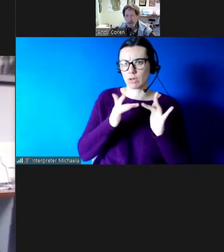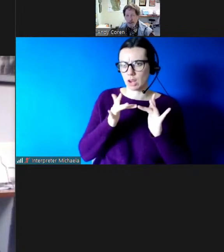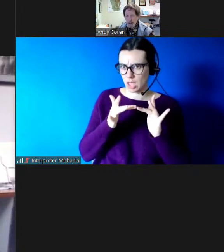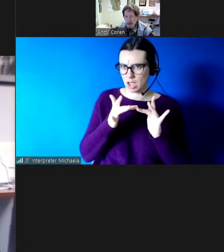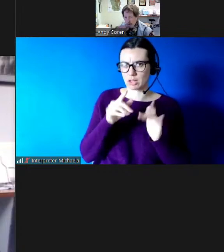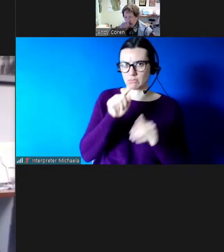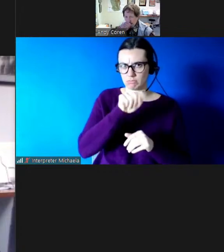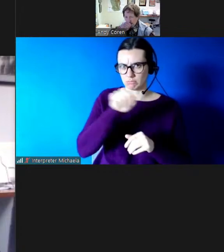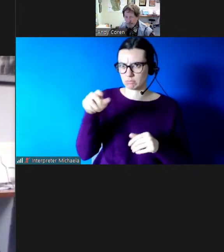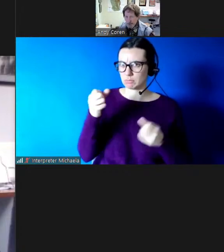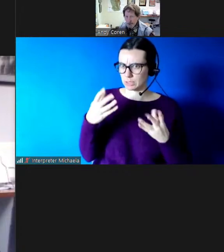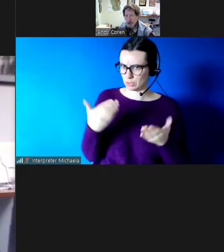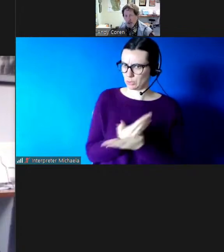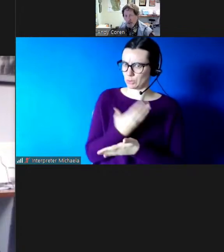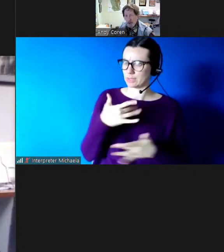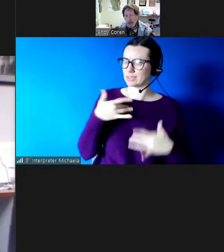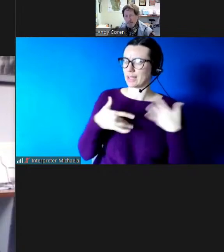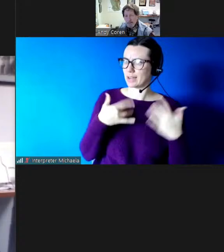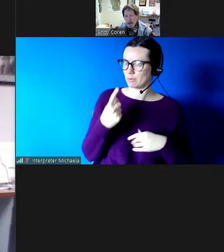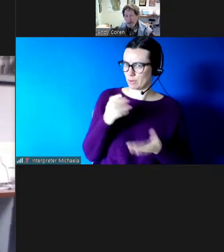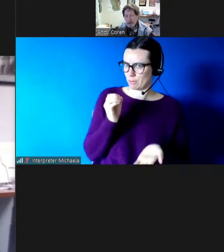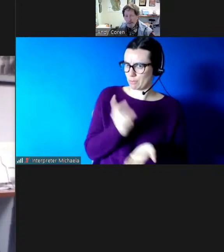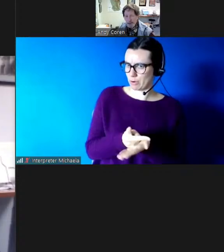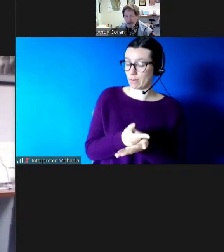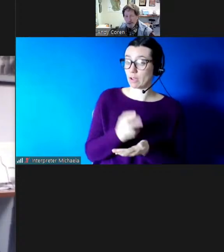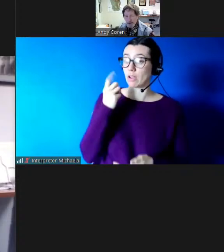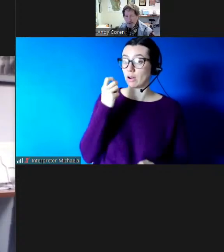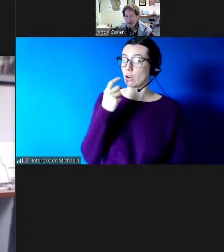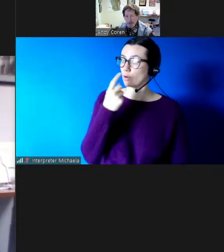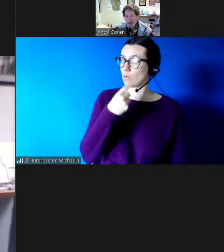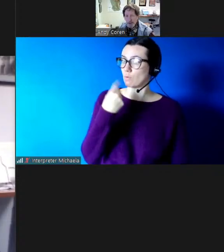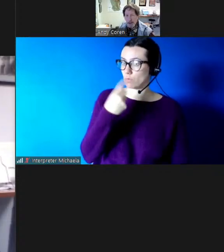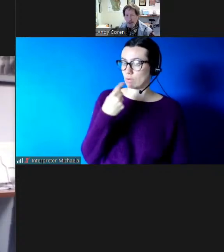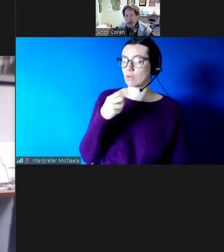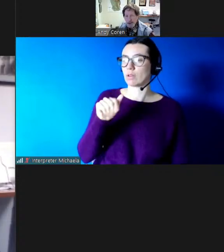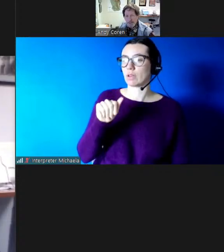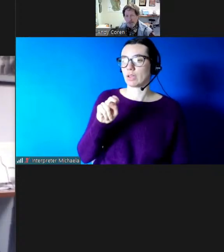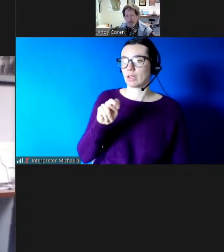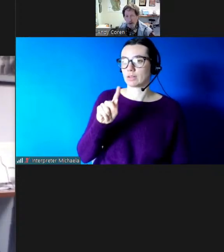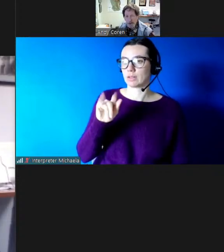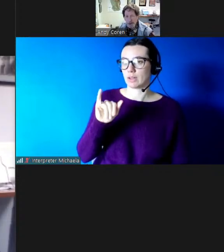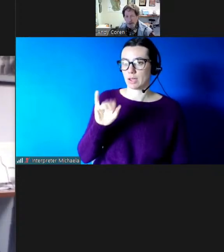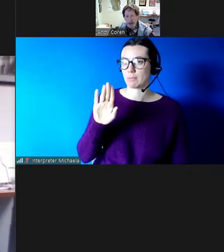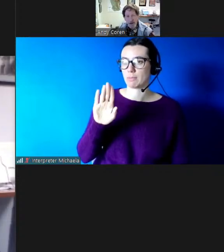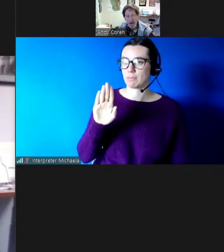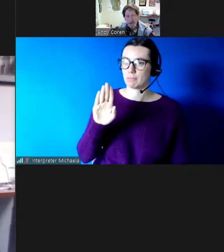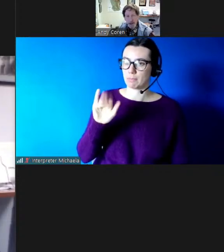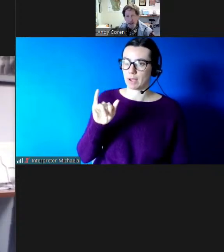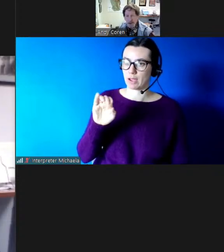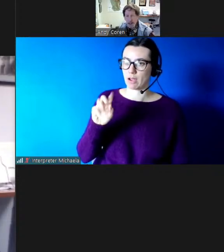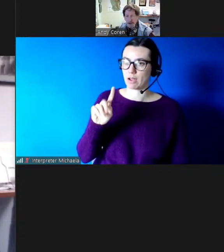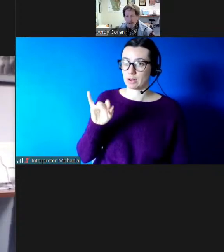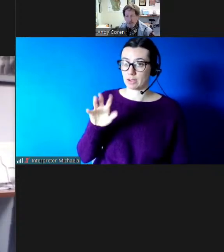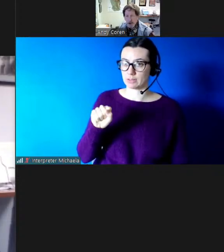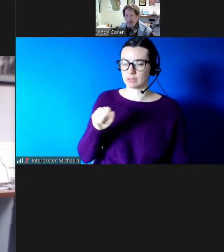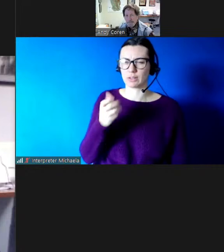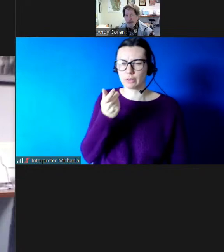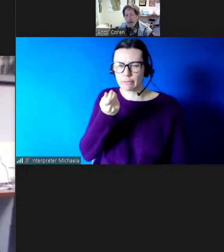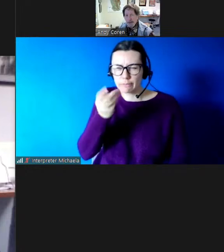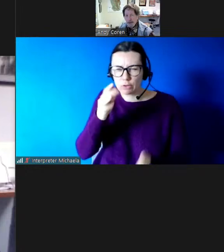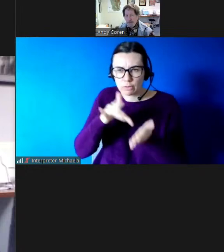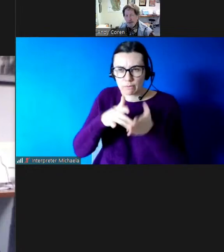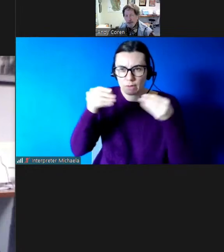approved. These are oral antibiotics that will be distributed through just a few pharmacies have gotten the contract so